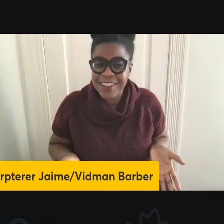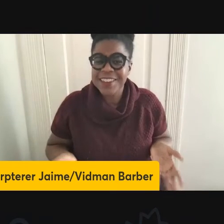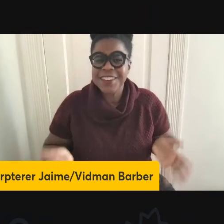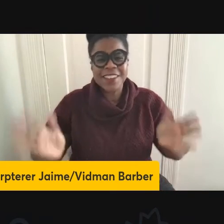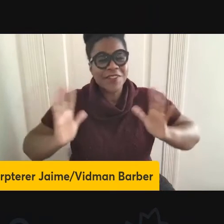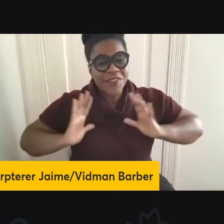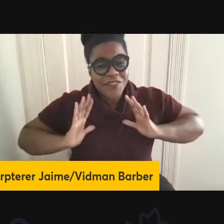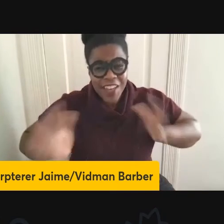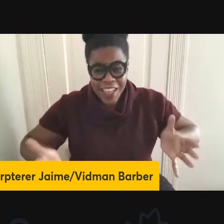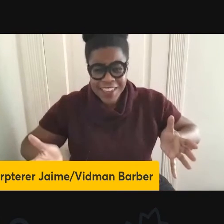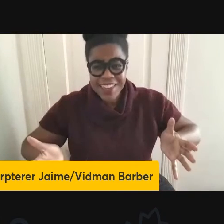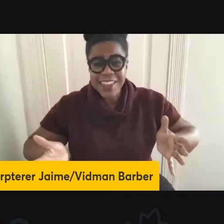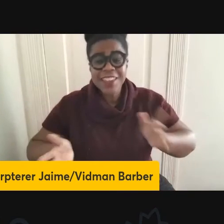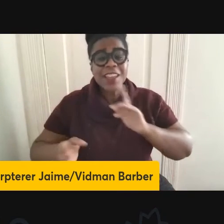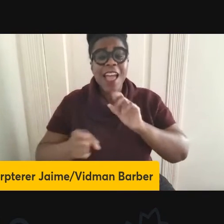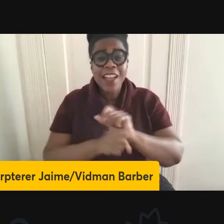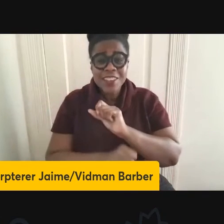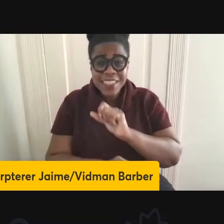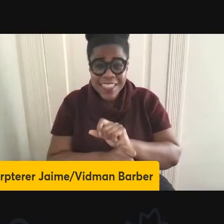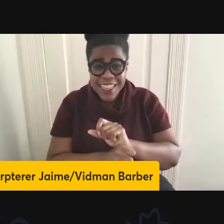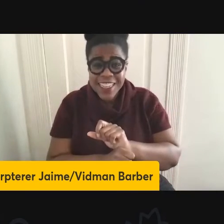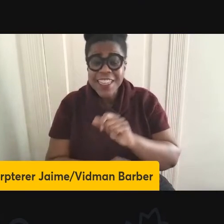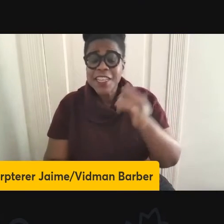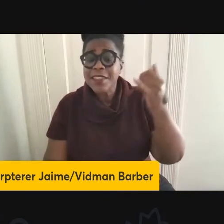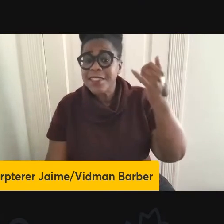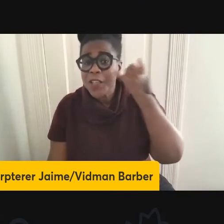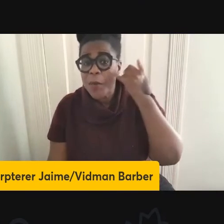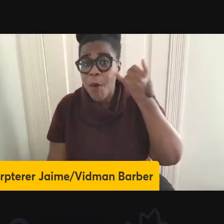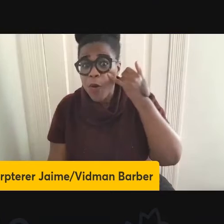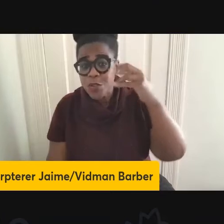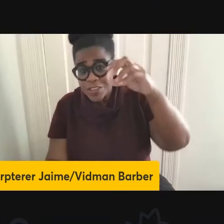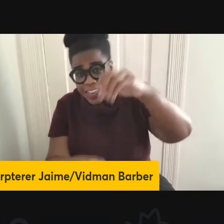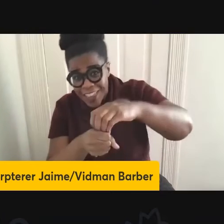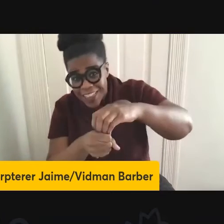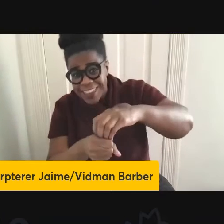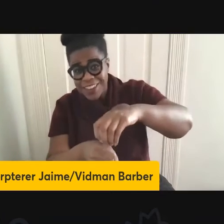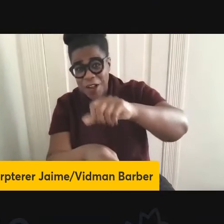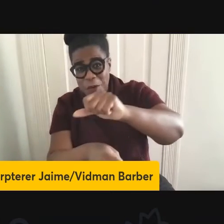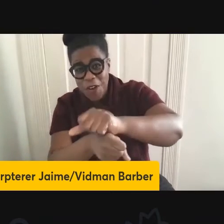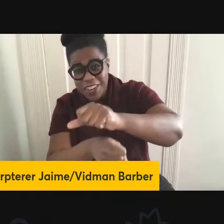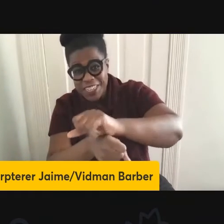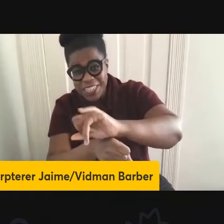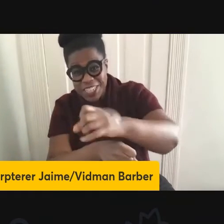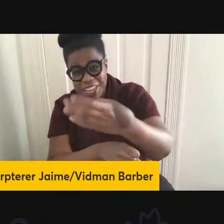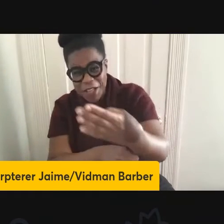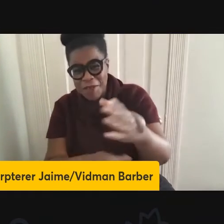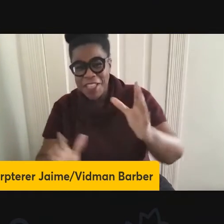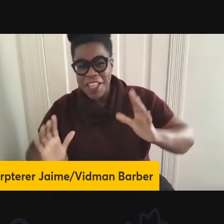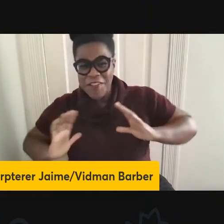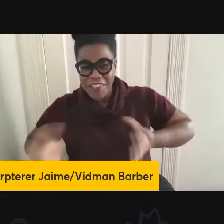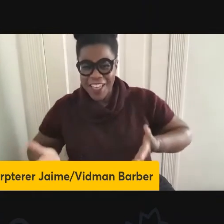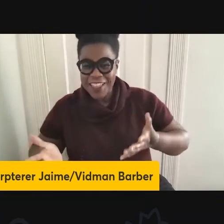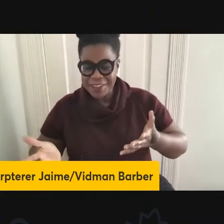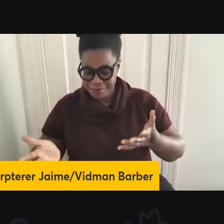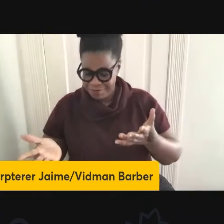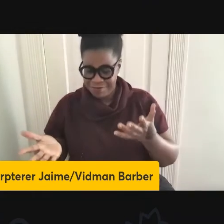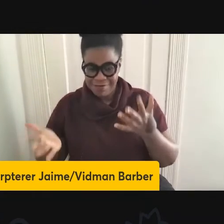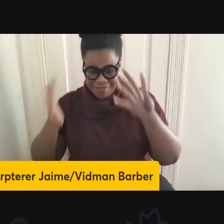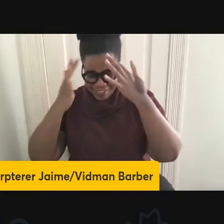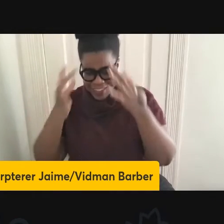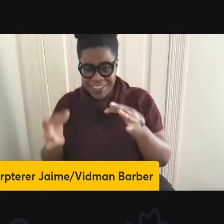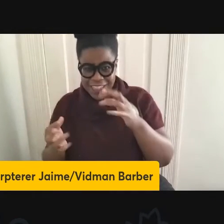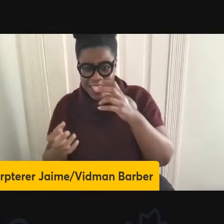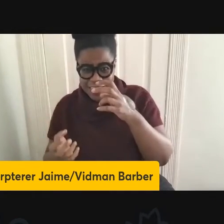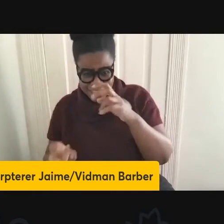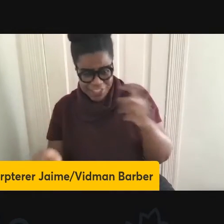fine. Actually, even if you are in your career, it's totally fine if you decide you want to change your